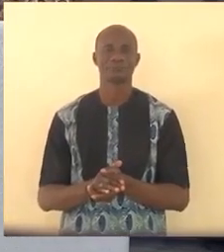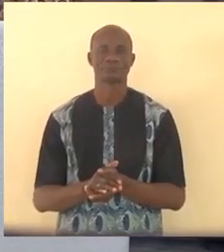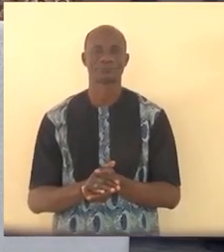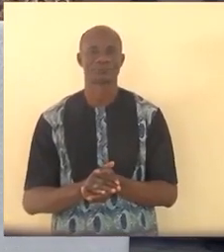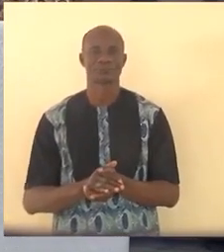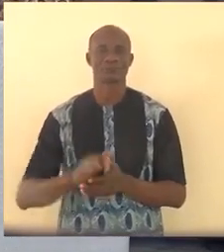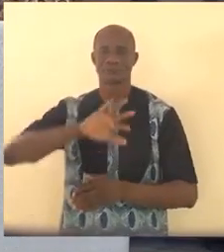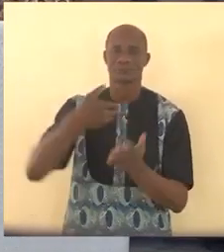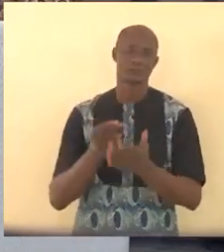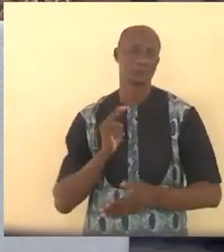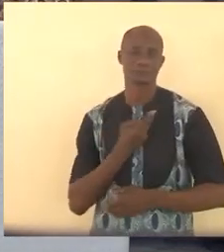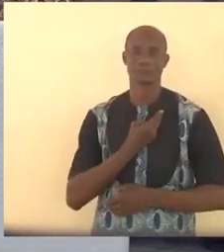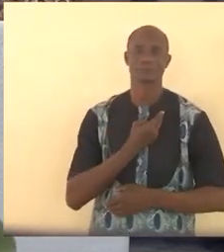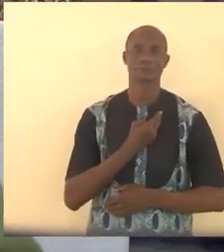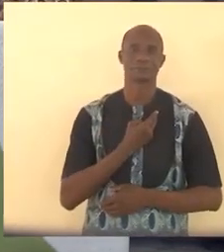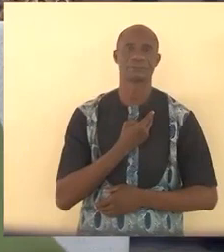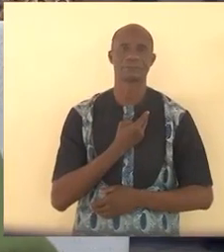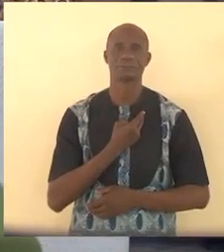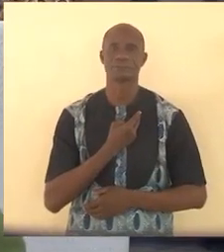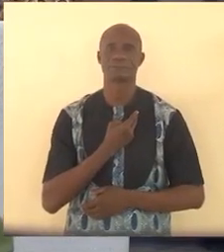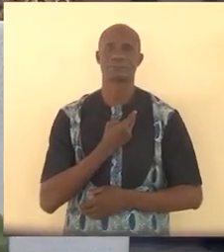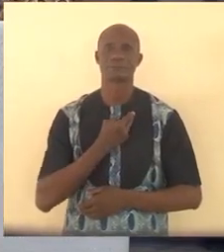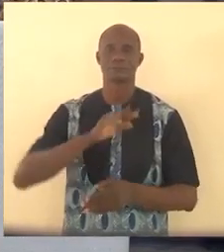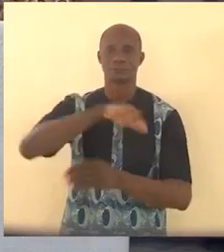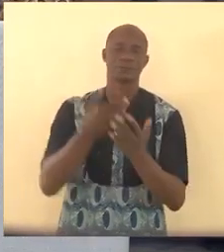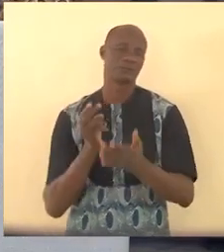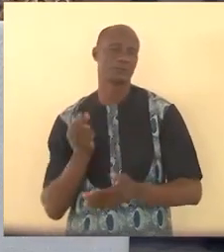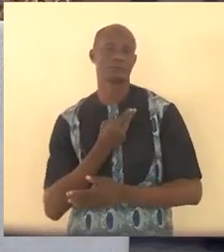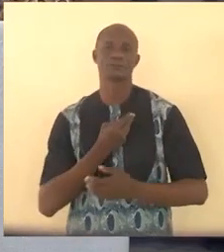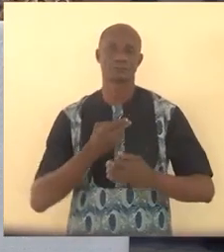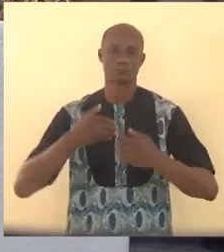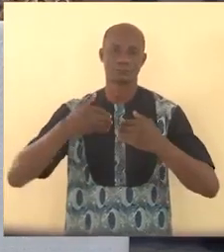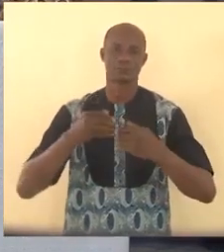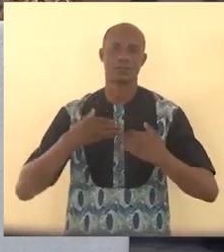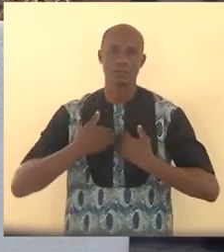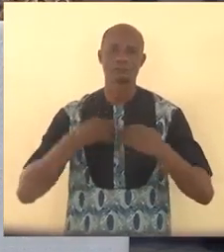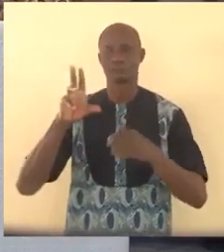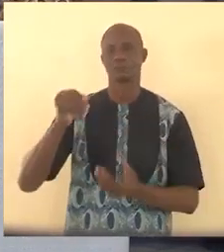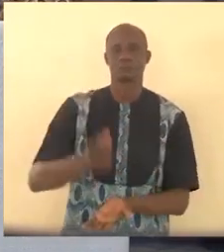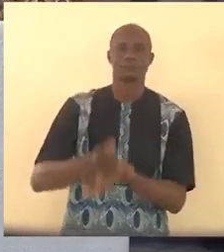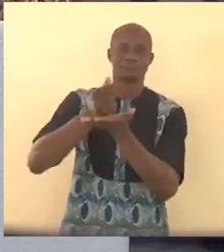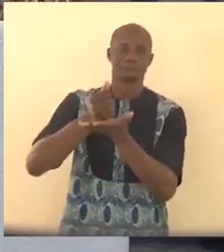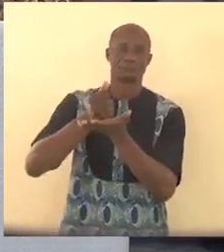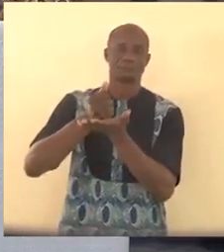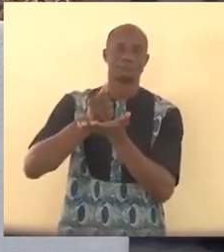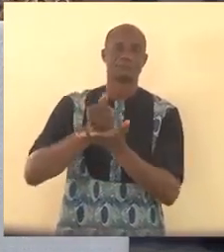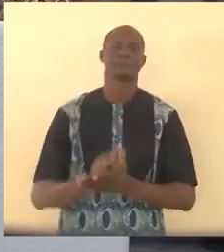So the rest of us are, do I say the rest of us are helpless? All of us are helpless.